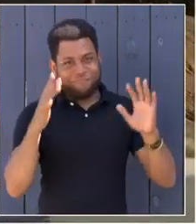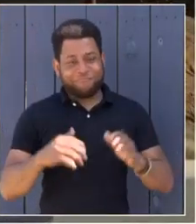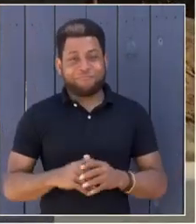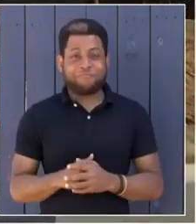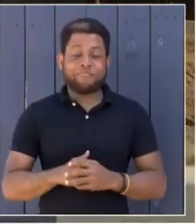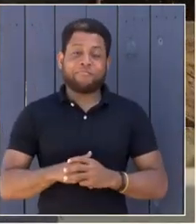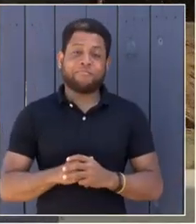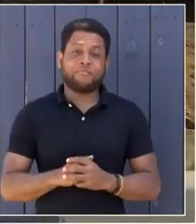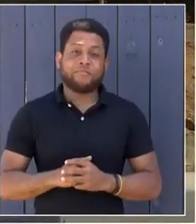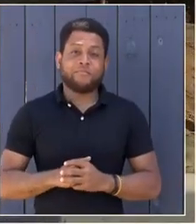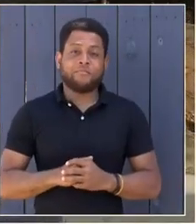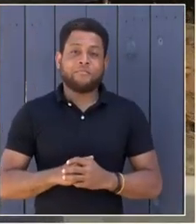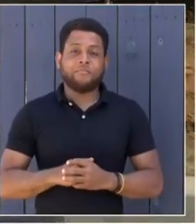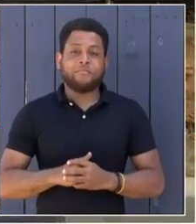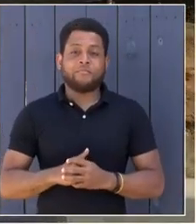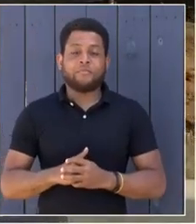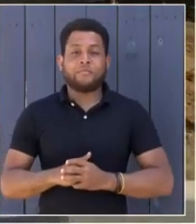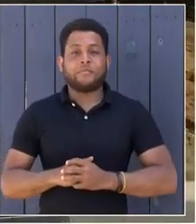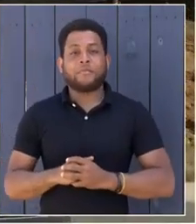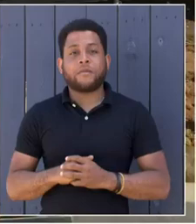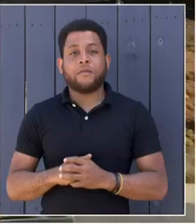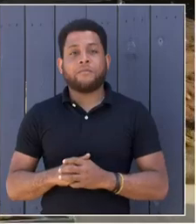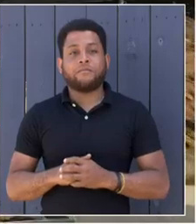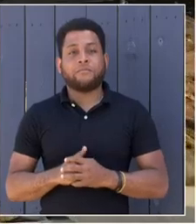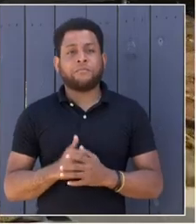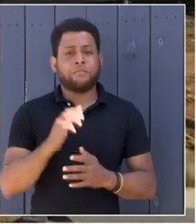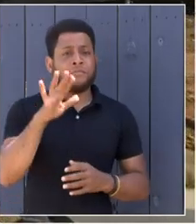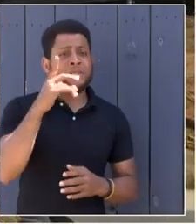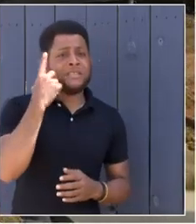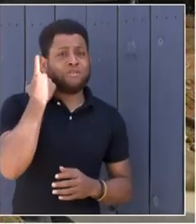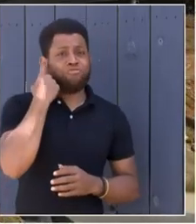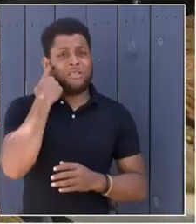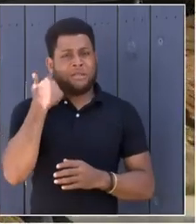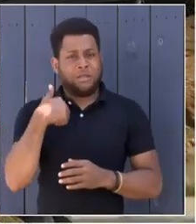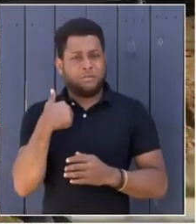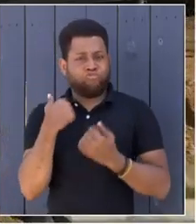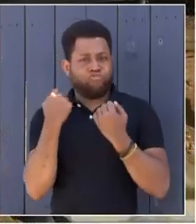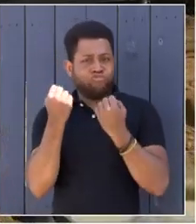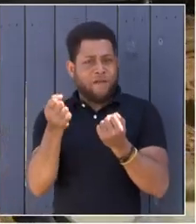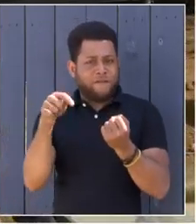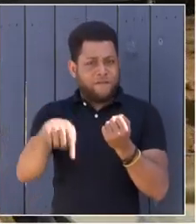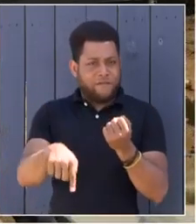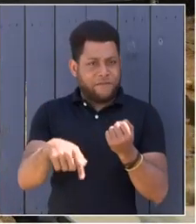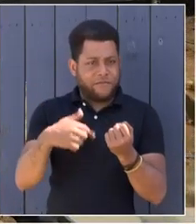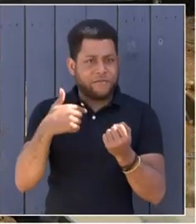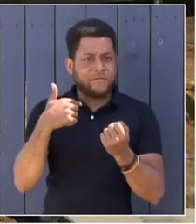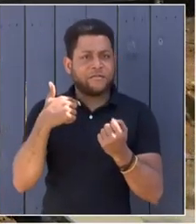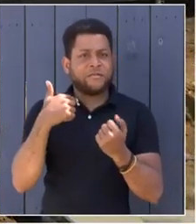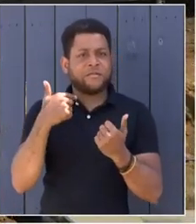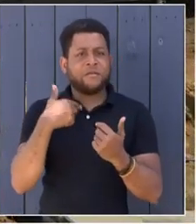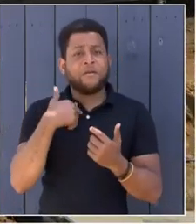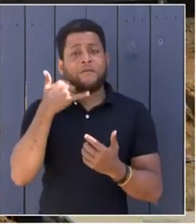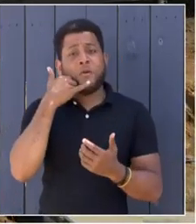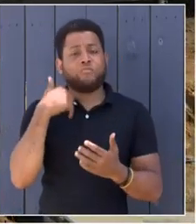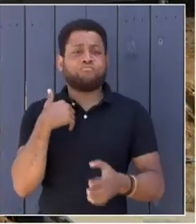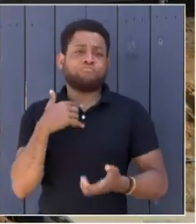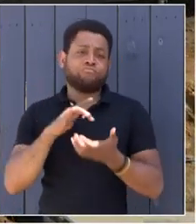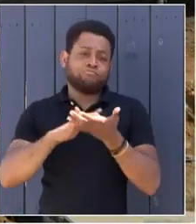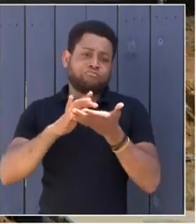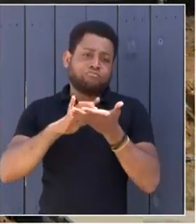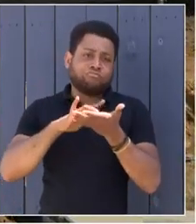When I drove up, I was looking down at my phone, and then I looked up and saw all of this earth being